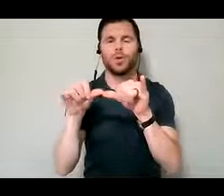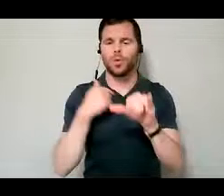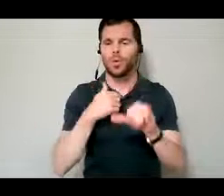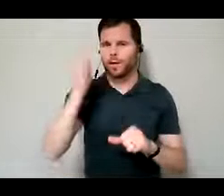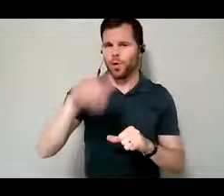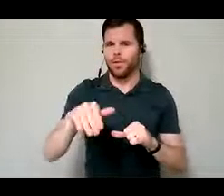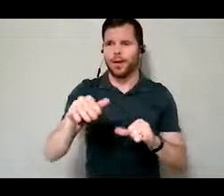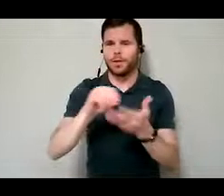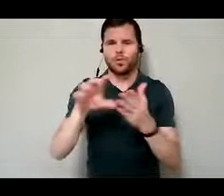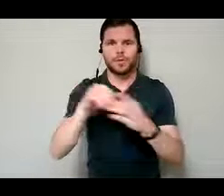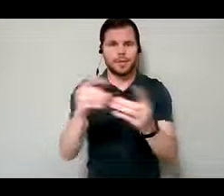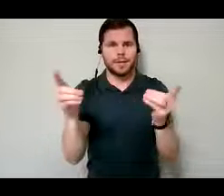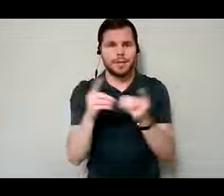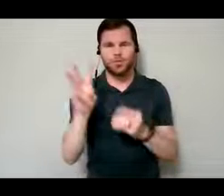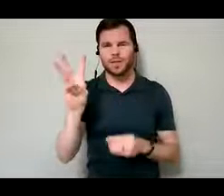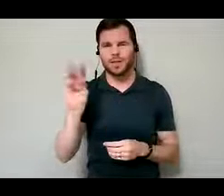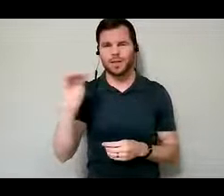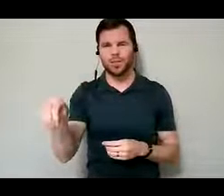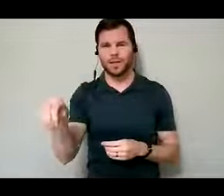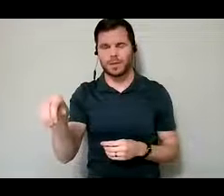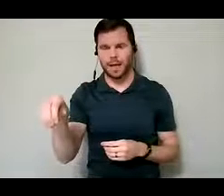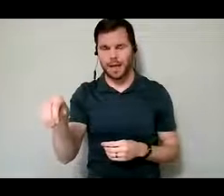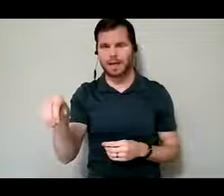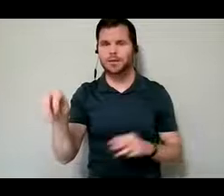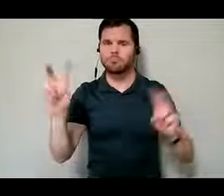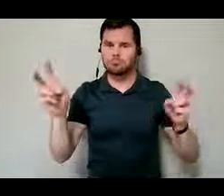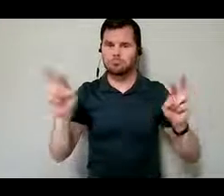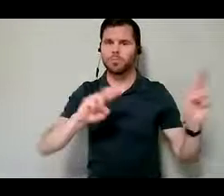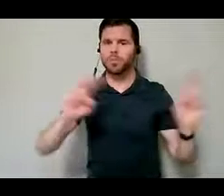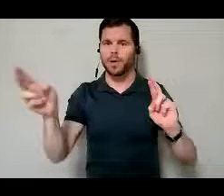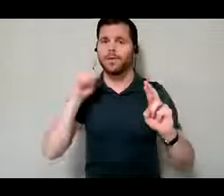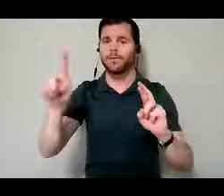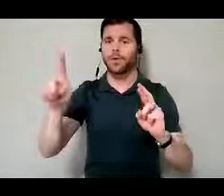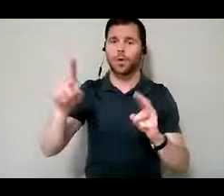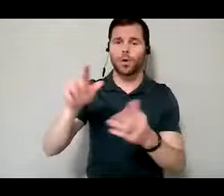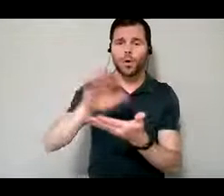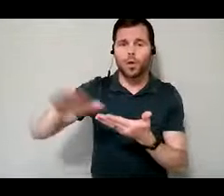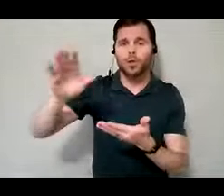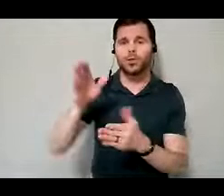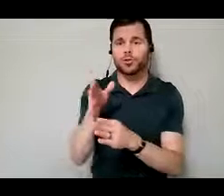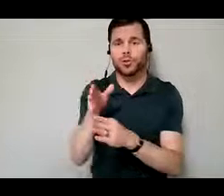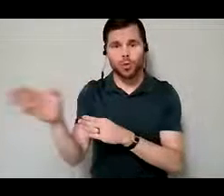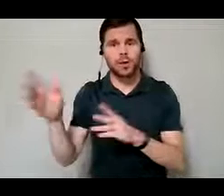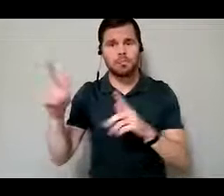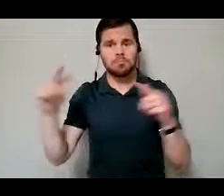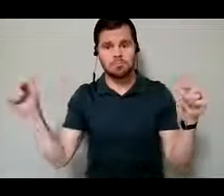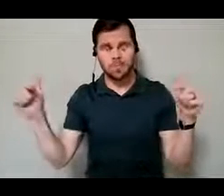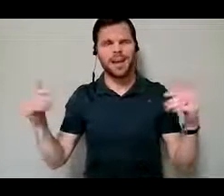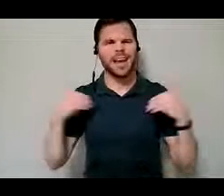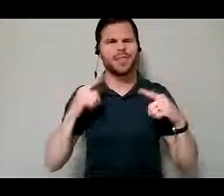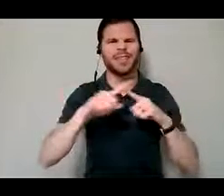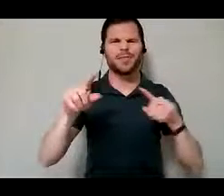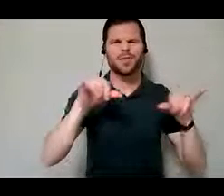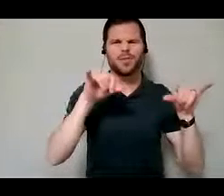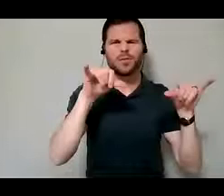in the district are 60% recognized as prepared for college and career. So that is good. There's different measures that make up that,